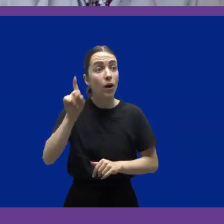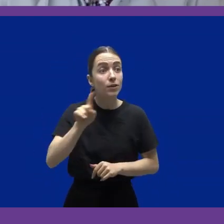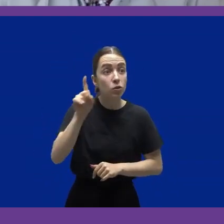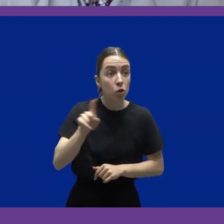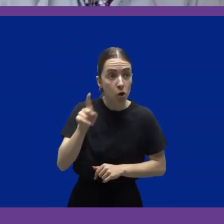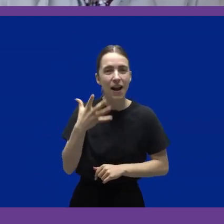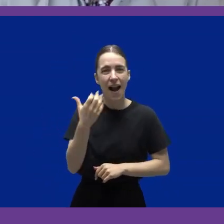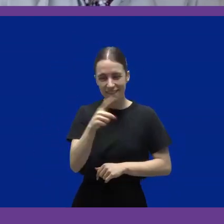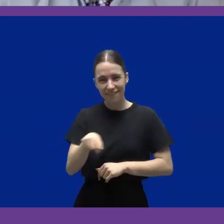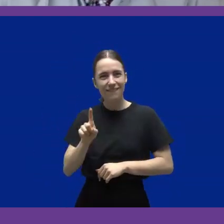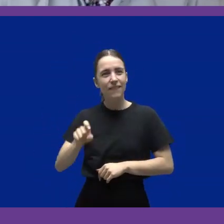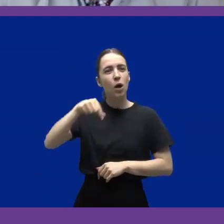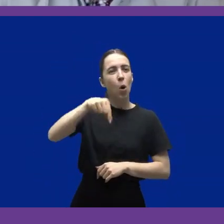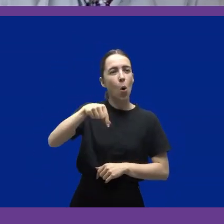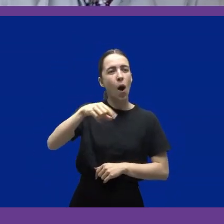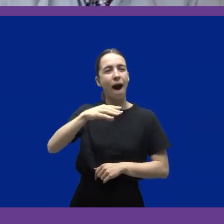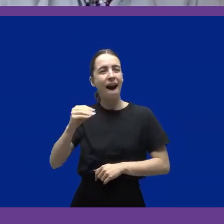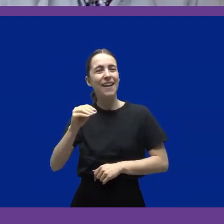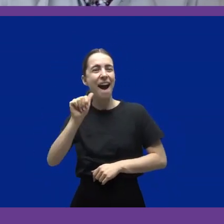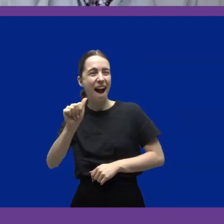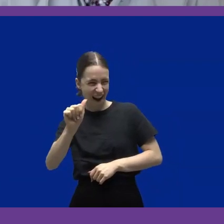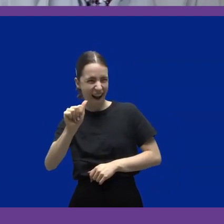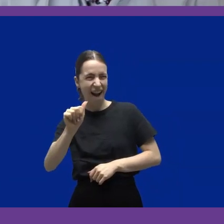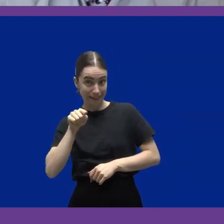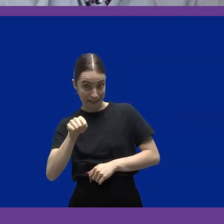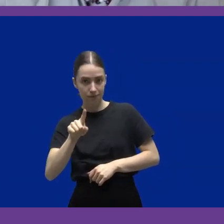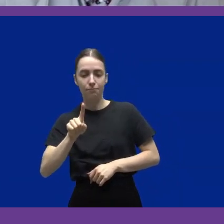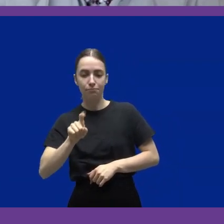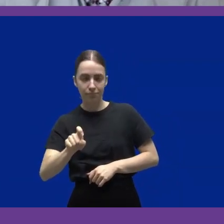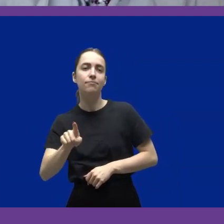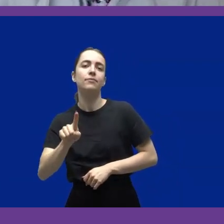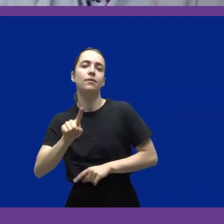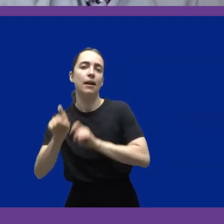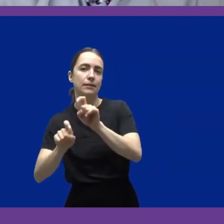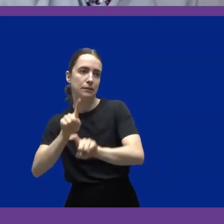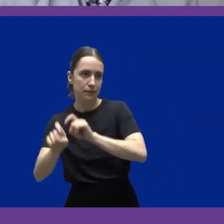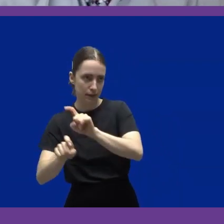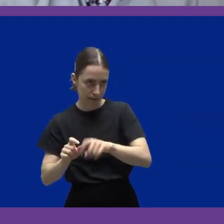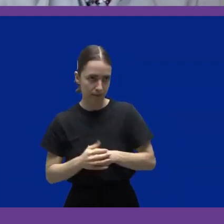questions and we will do our utmost to reply to all the questions.